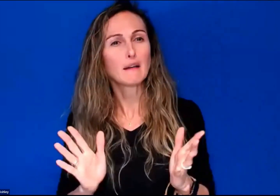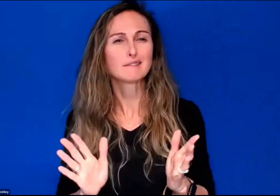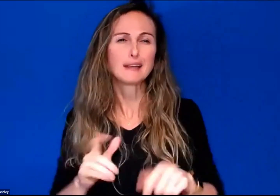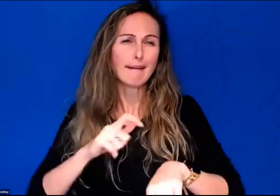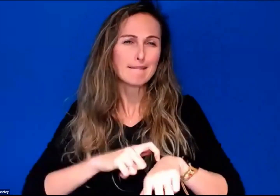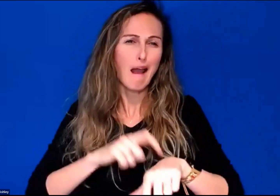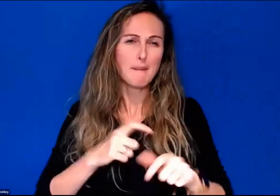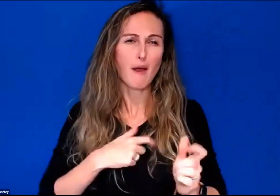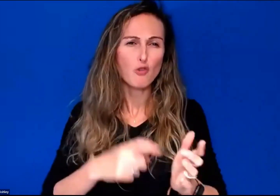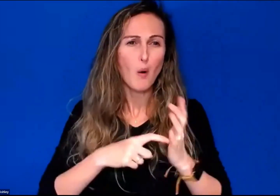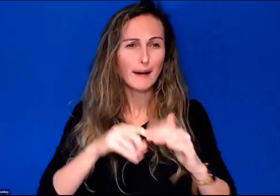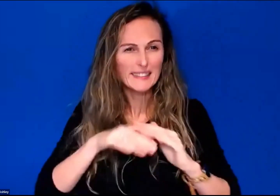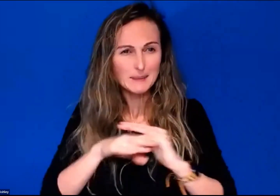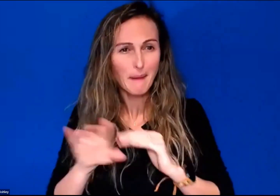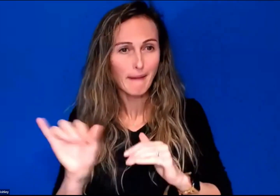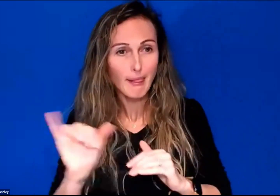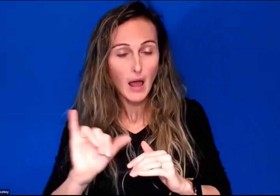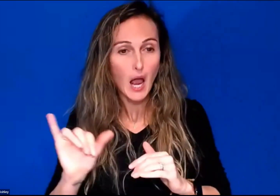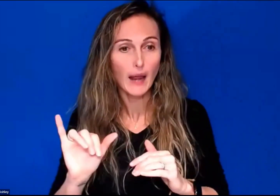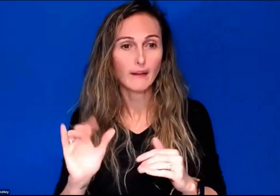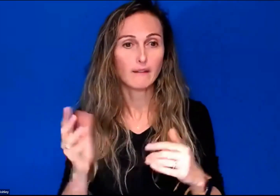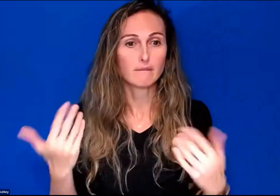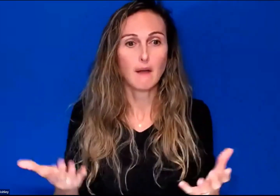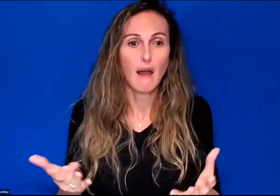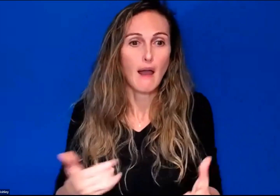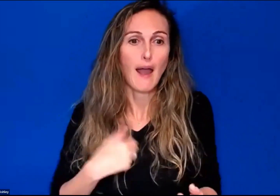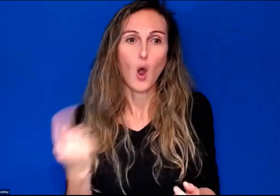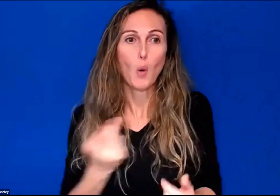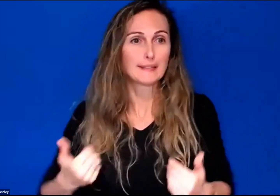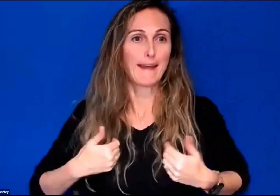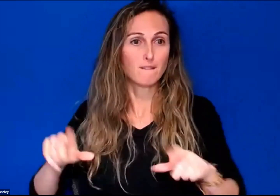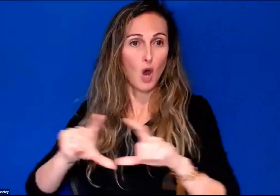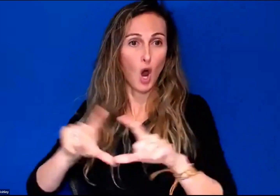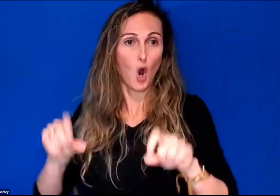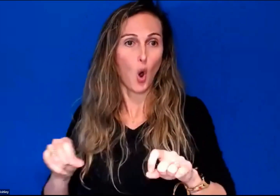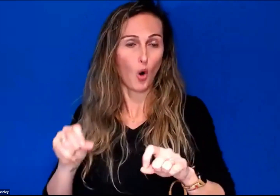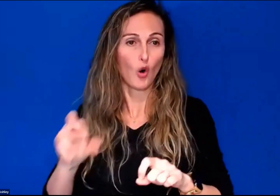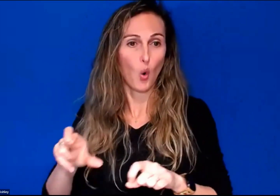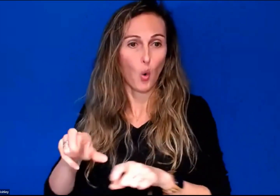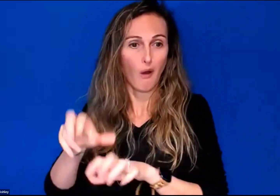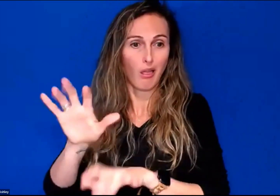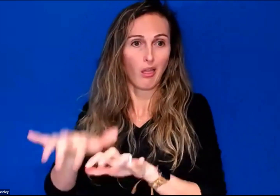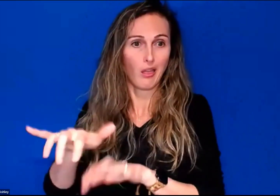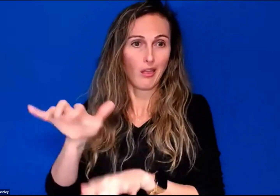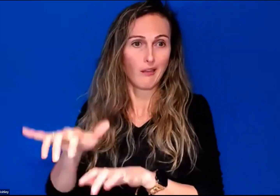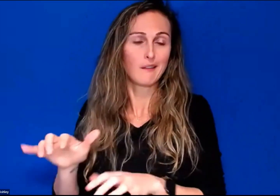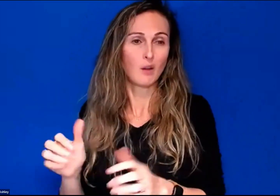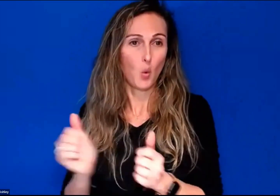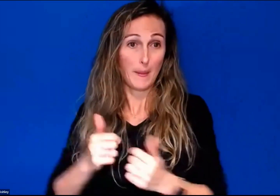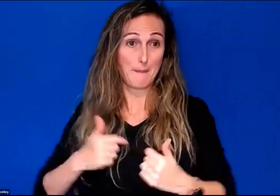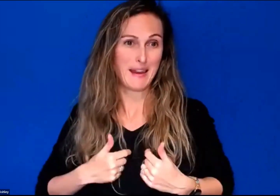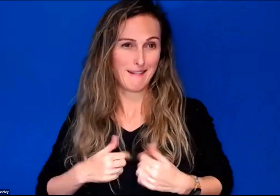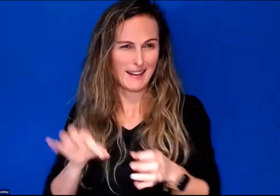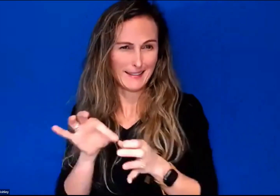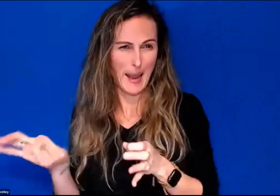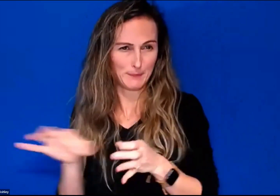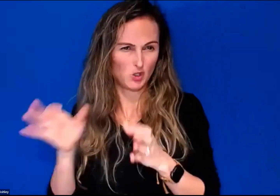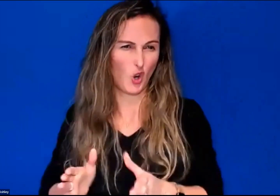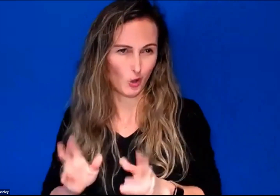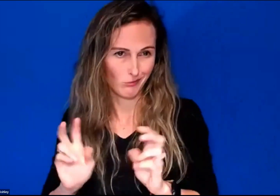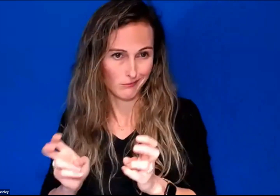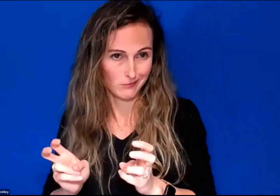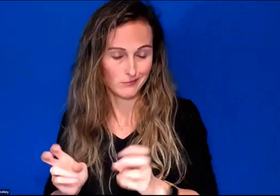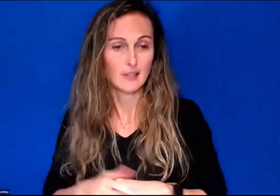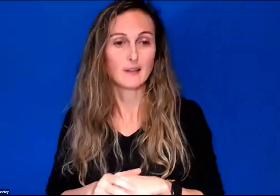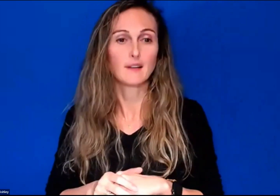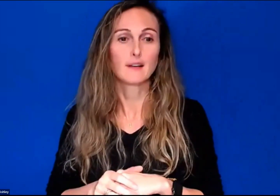like I always had a cord or a type well captioner on my side. And then like a studio